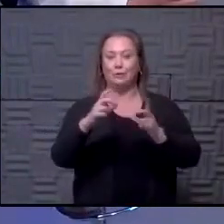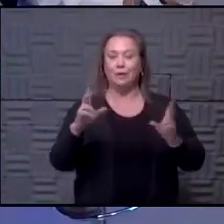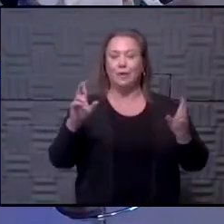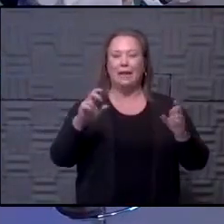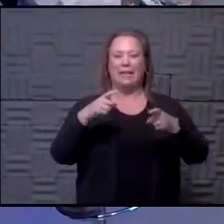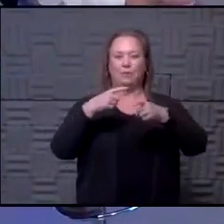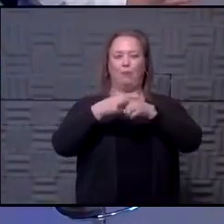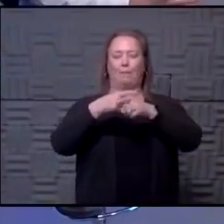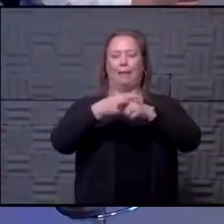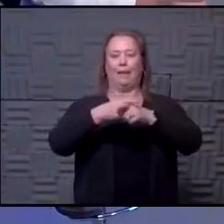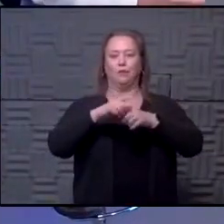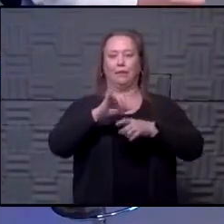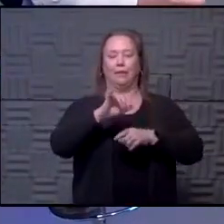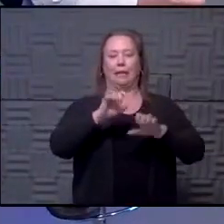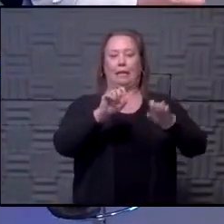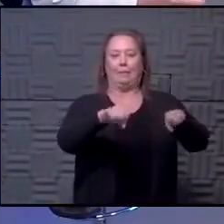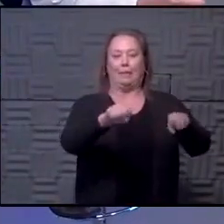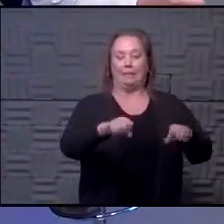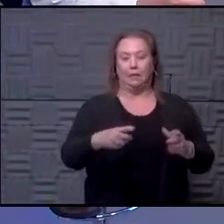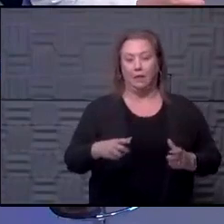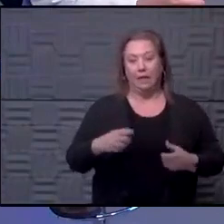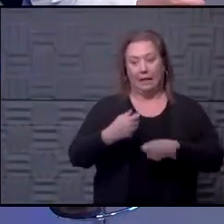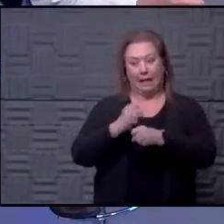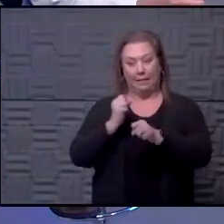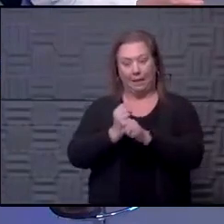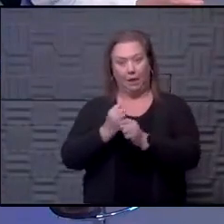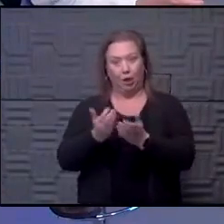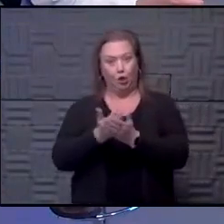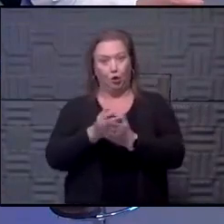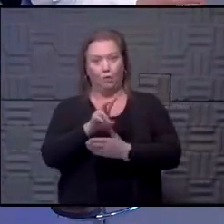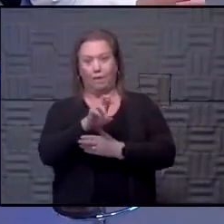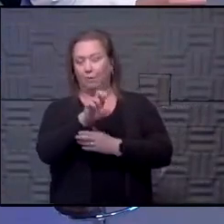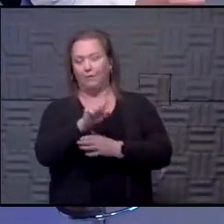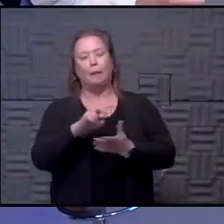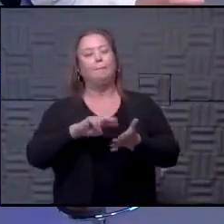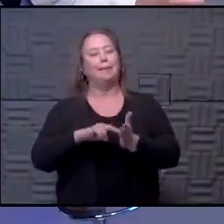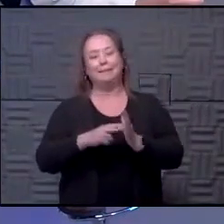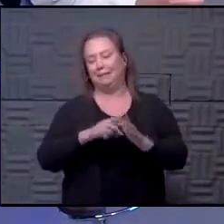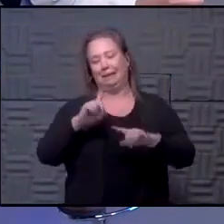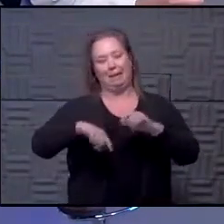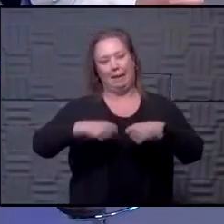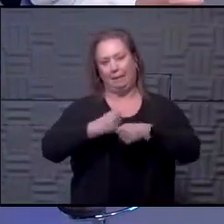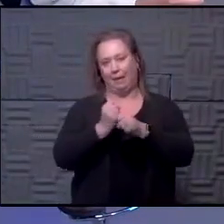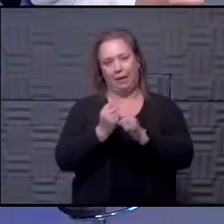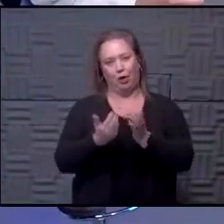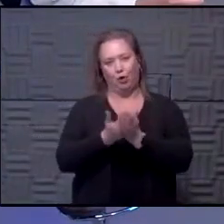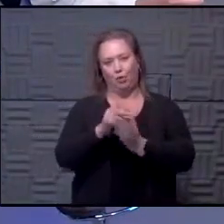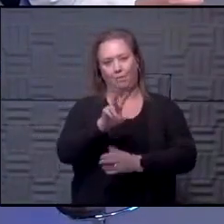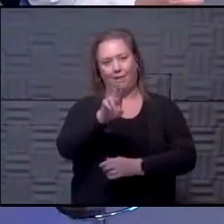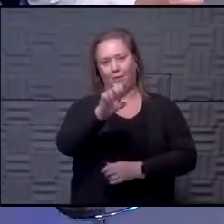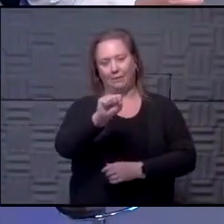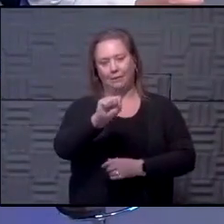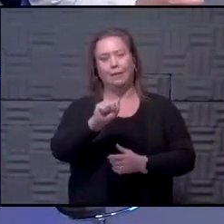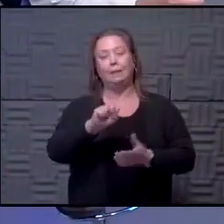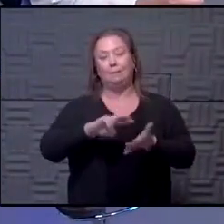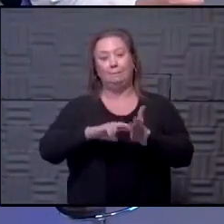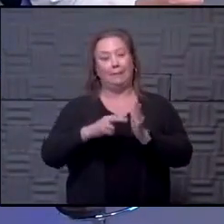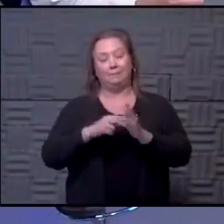is replication incompetent. Can it make new viruses or not make new viruses? If it No. can't make new viruses, then it's not going to. It's not a live